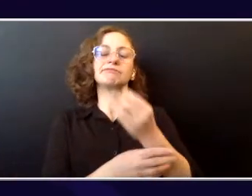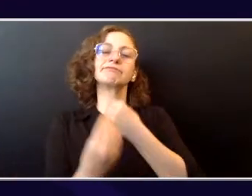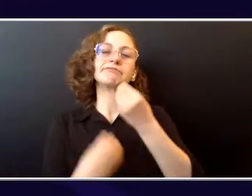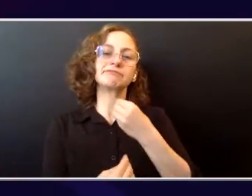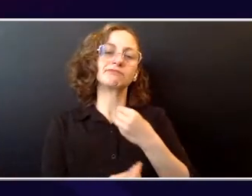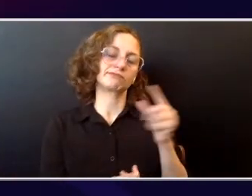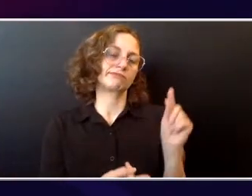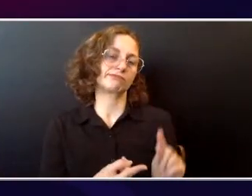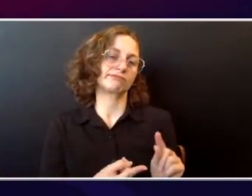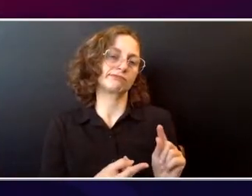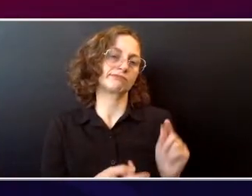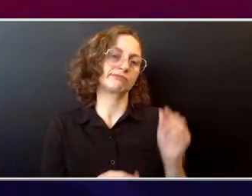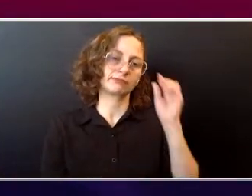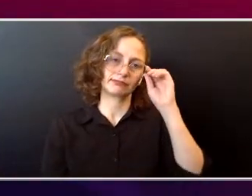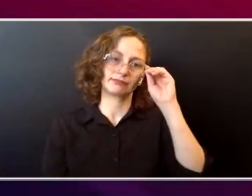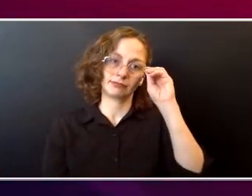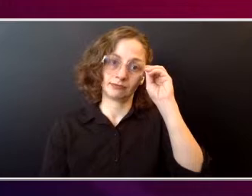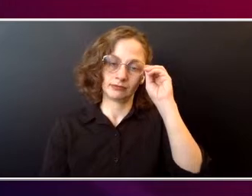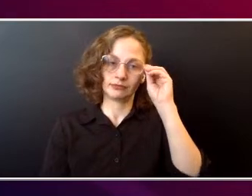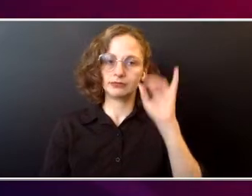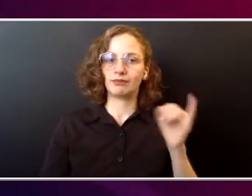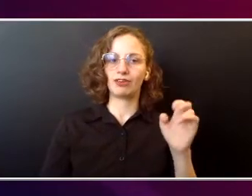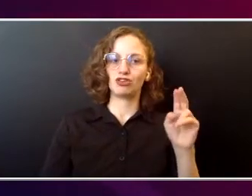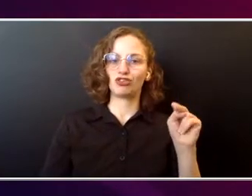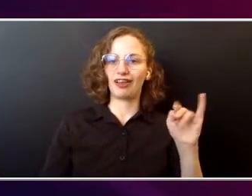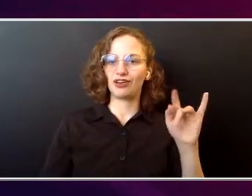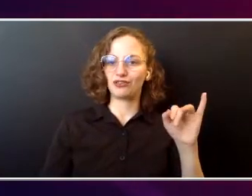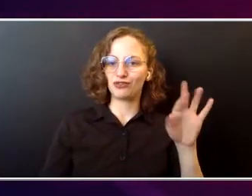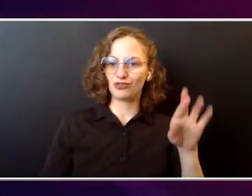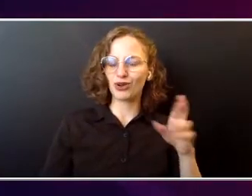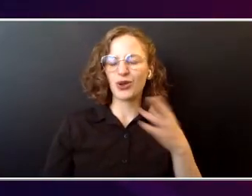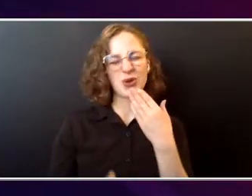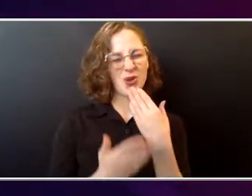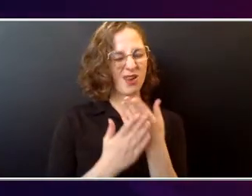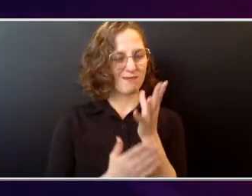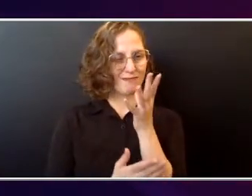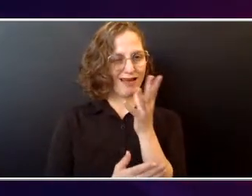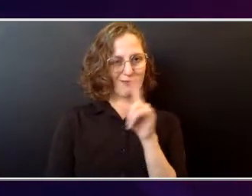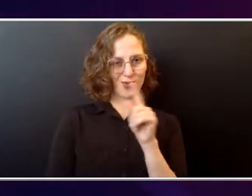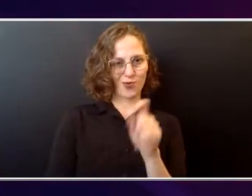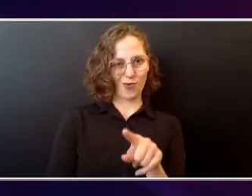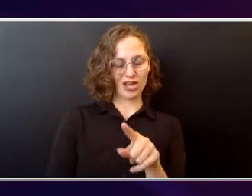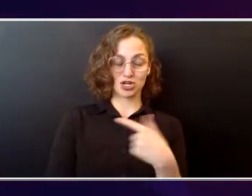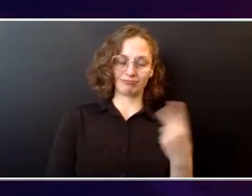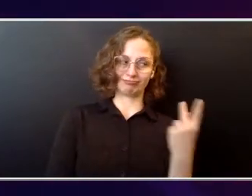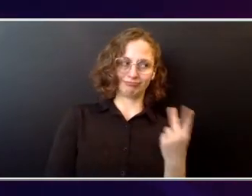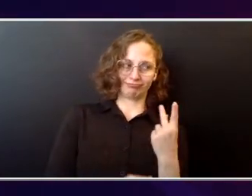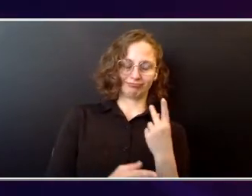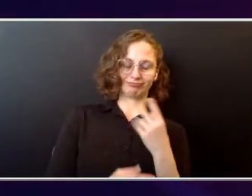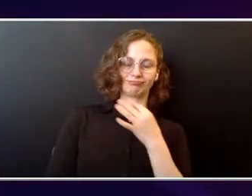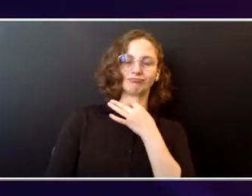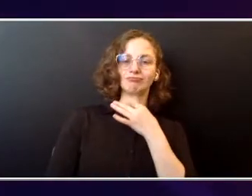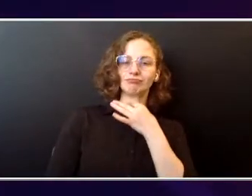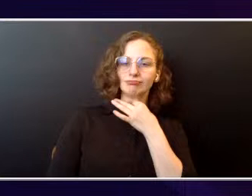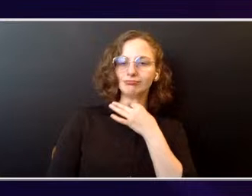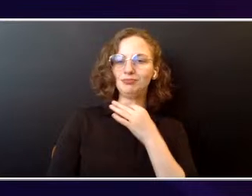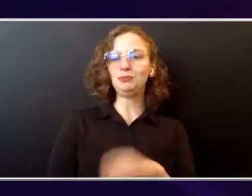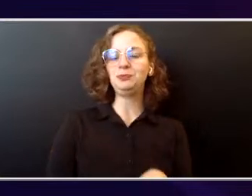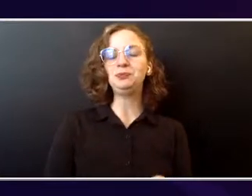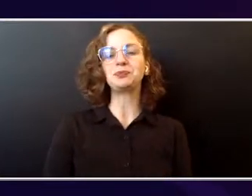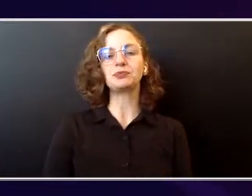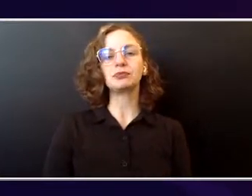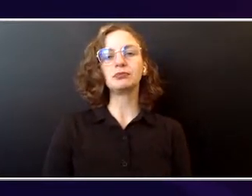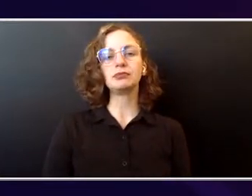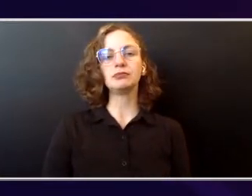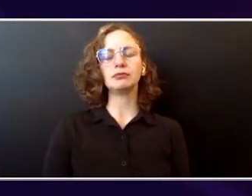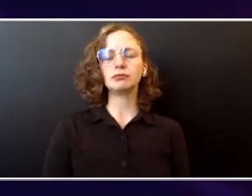Jennifer has a good mom question for you, Jade, and I'm actually also wondering this as a parent. Jennifer writes, did you ever